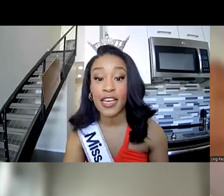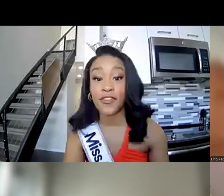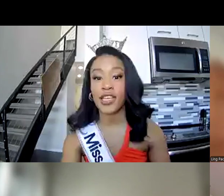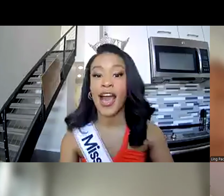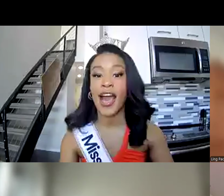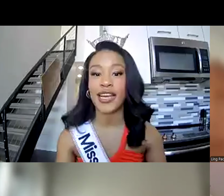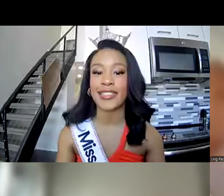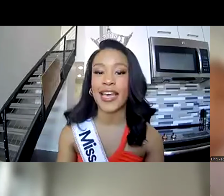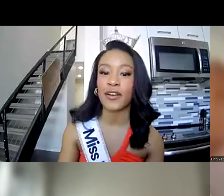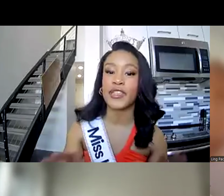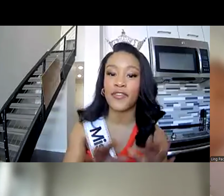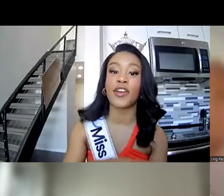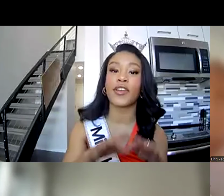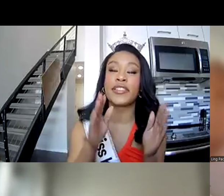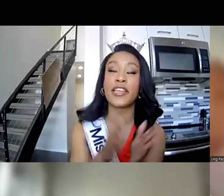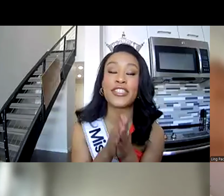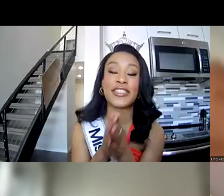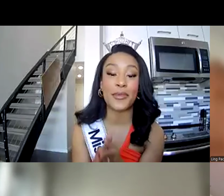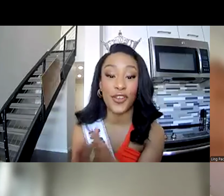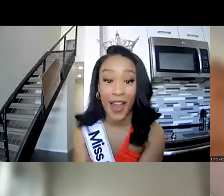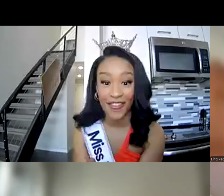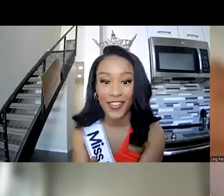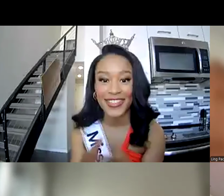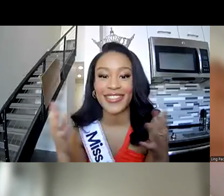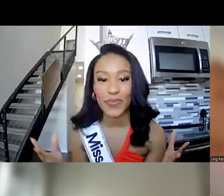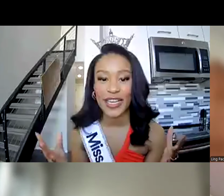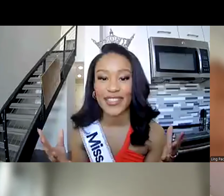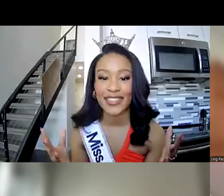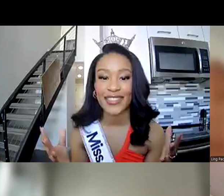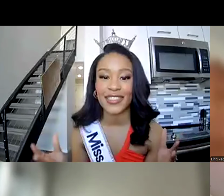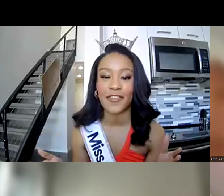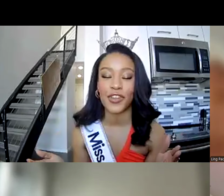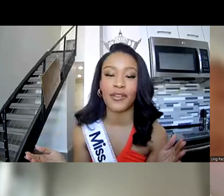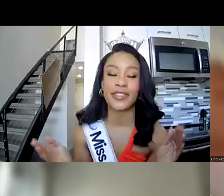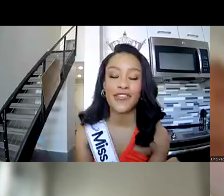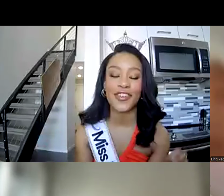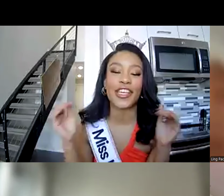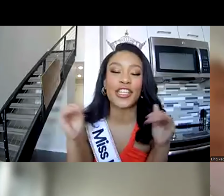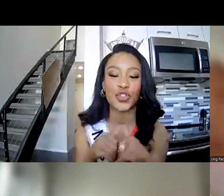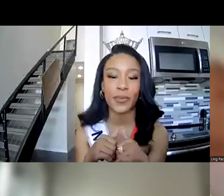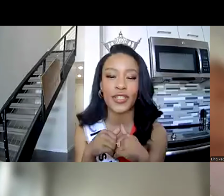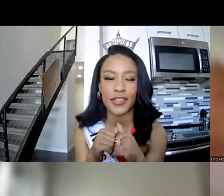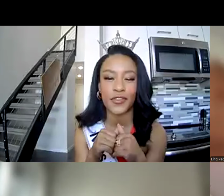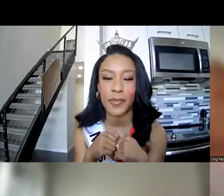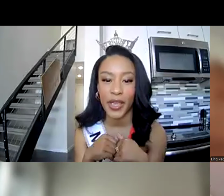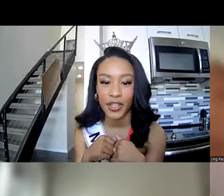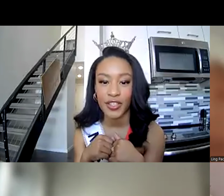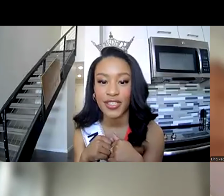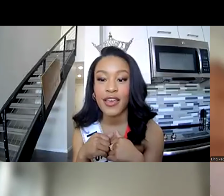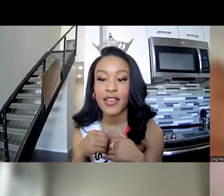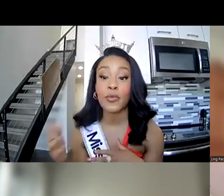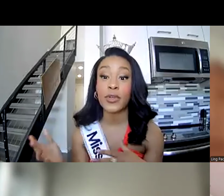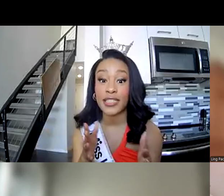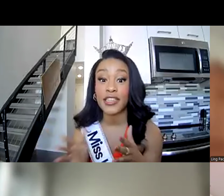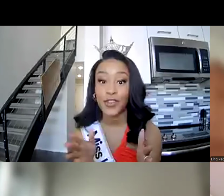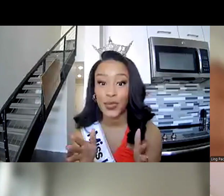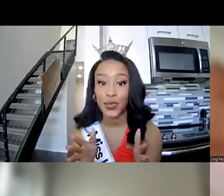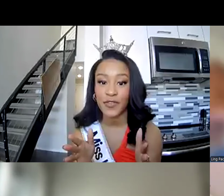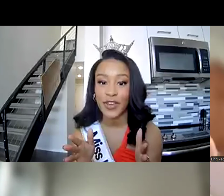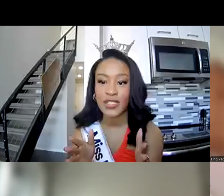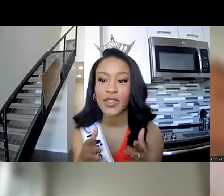And that definitely highlights how different demographics and spaces can definitely contribute to the different barriers that